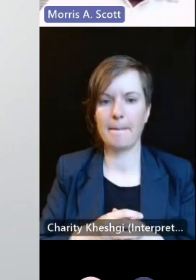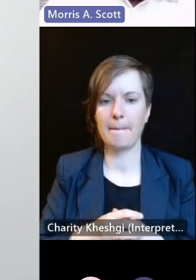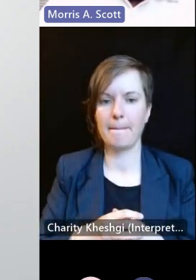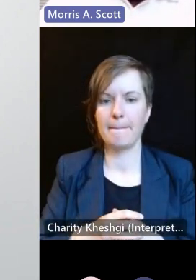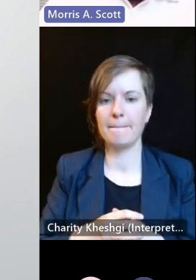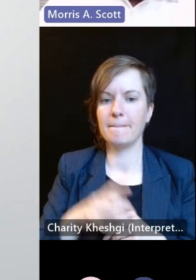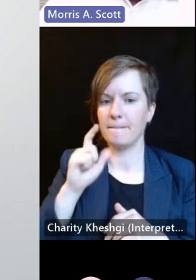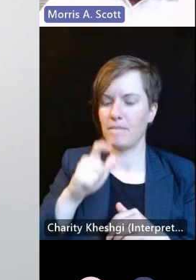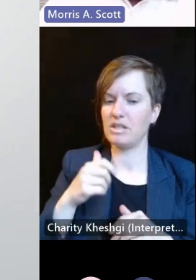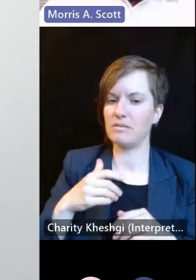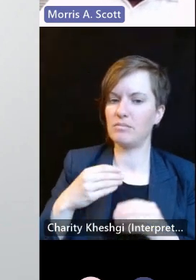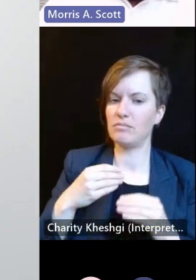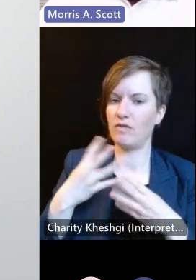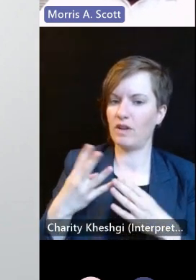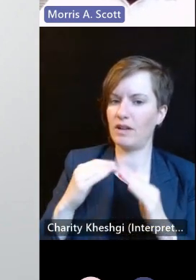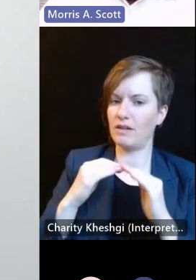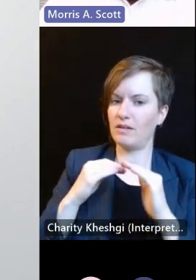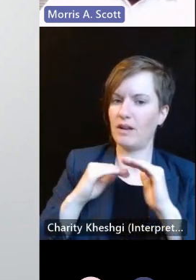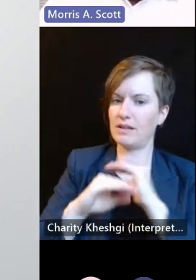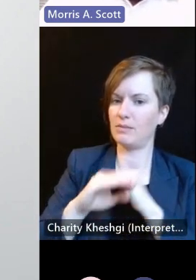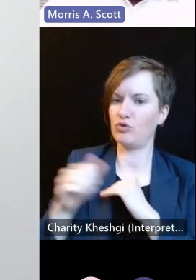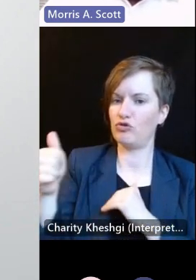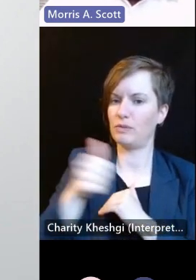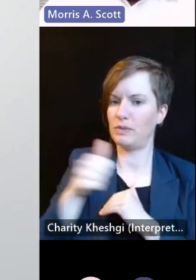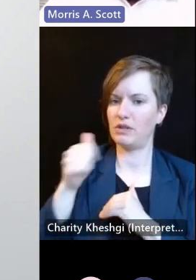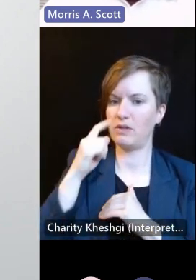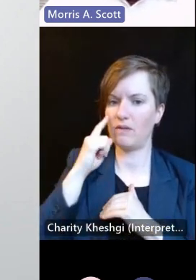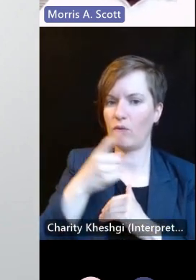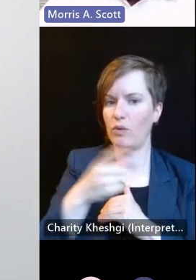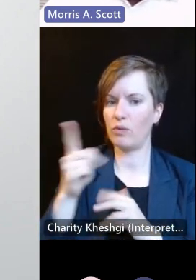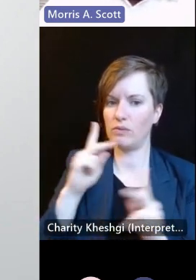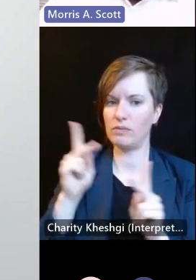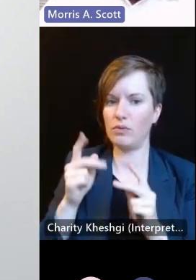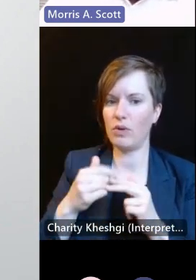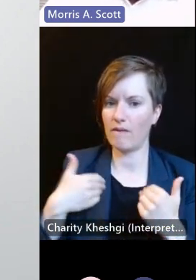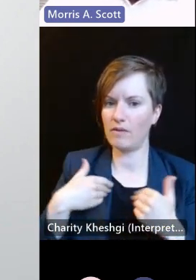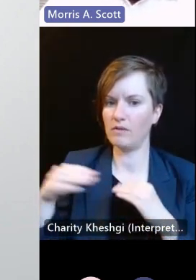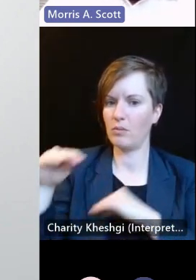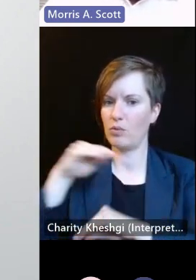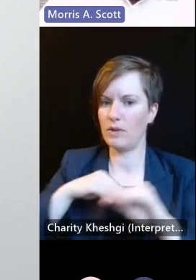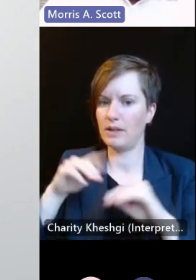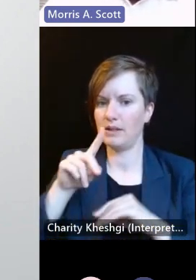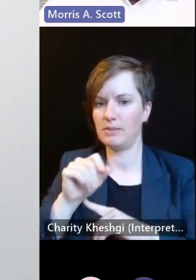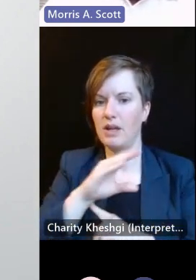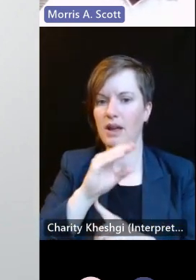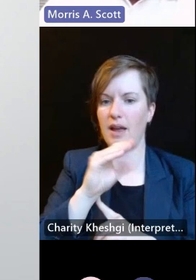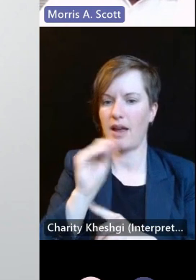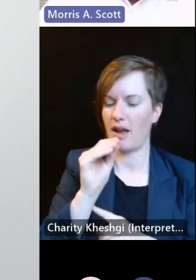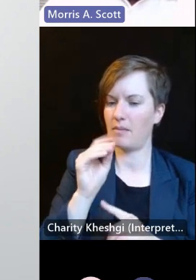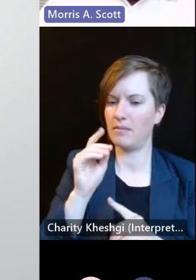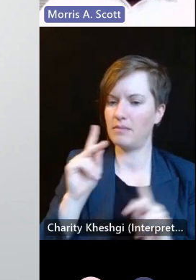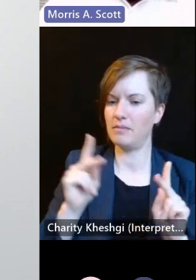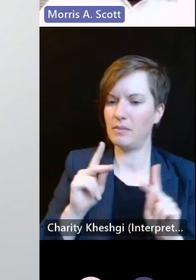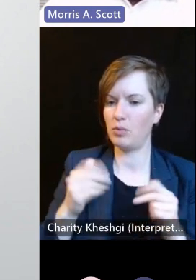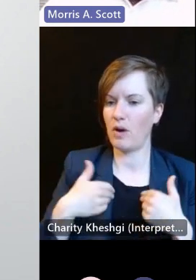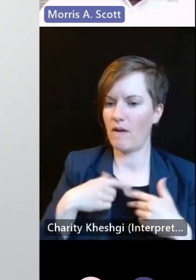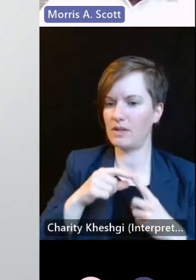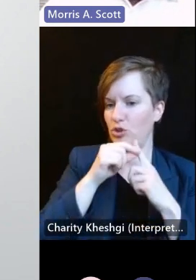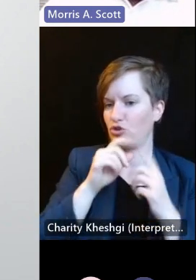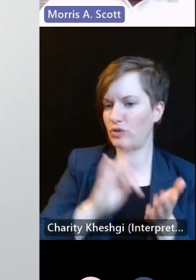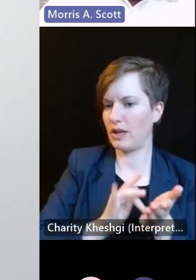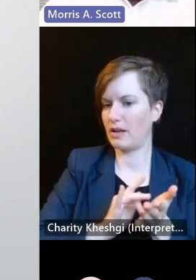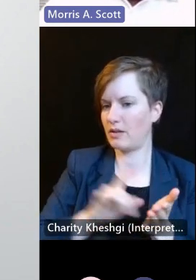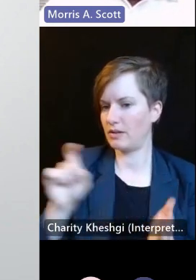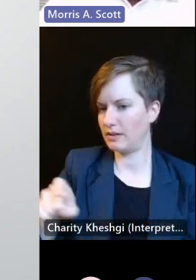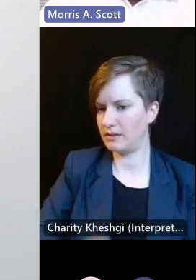disabilities or with special medical needs. So now let's move to the next slide and